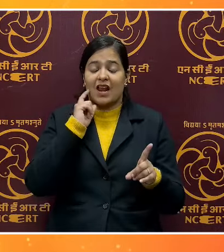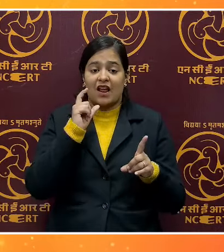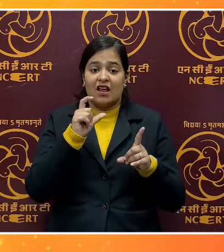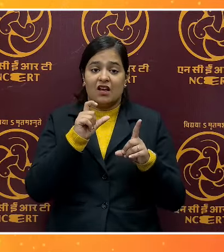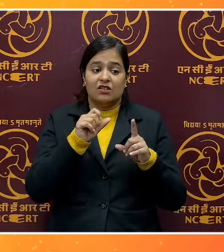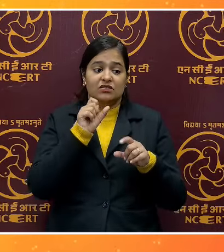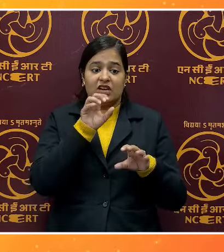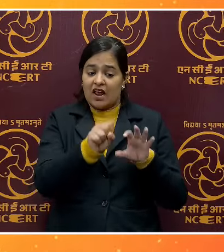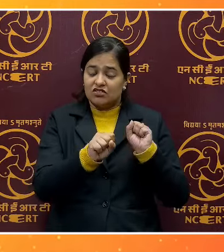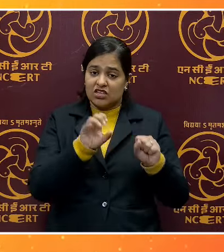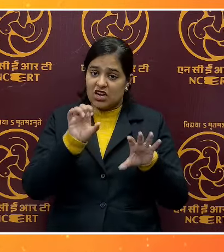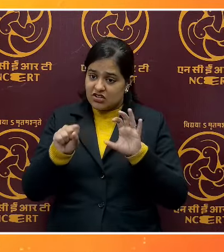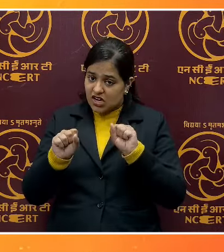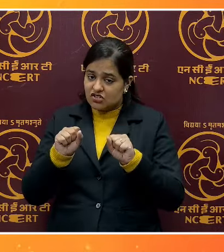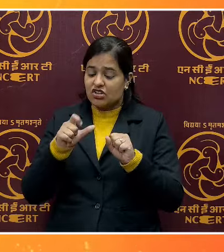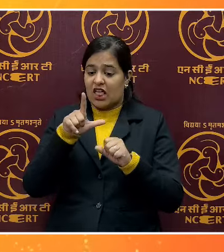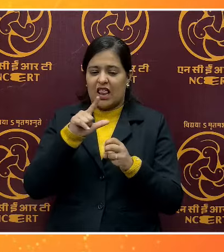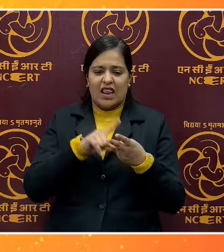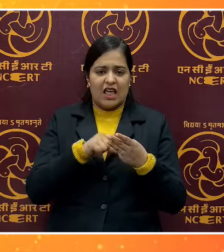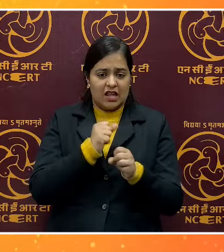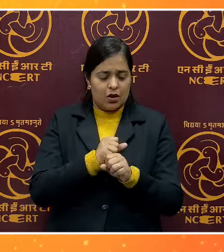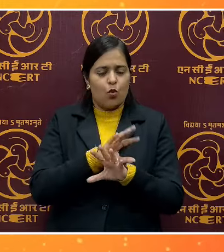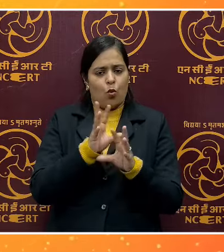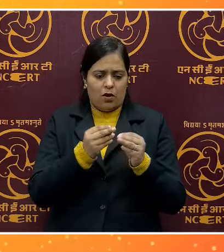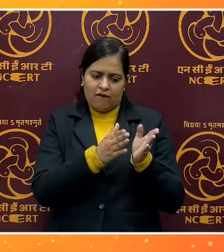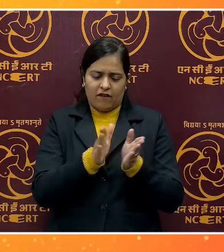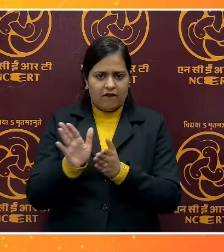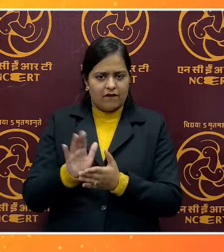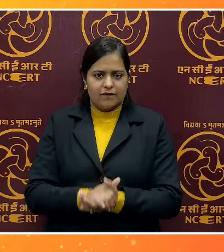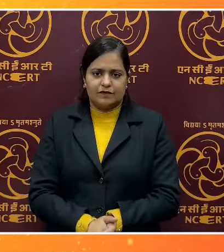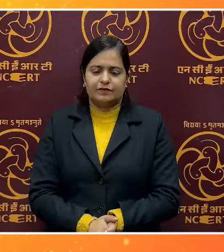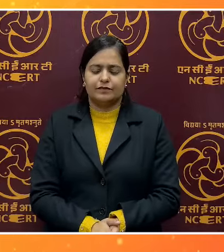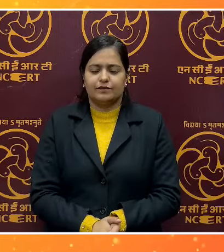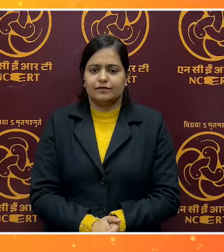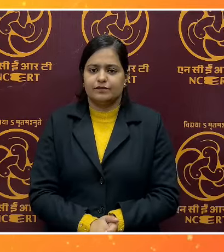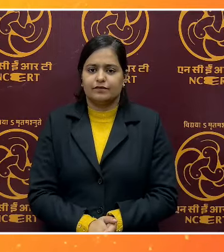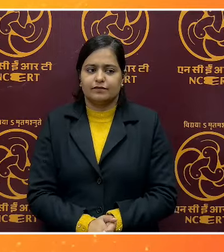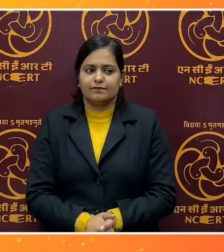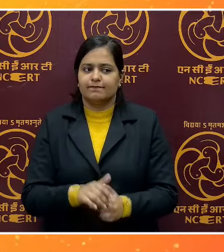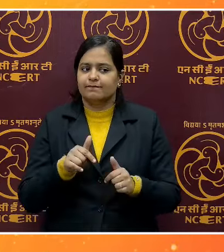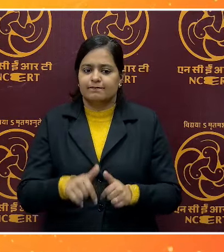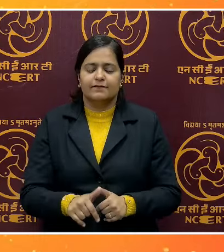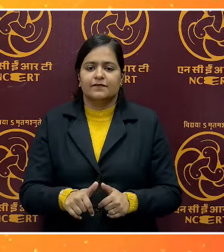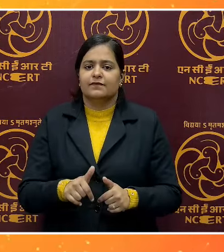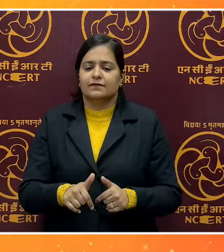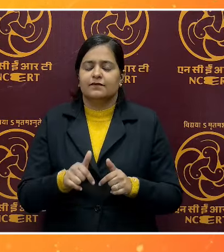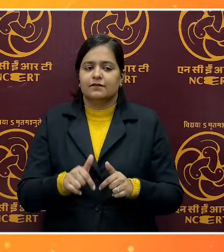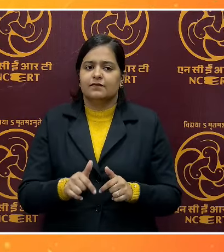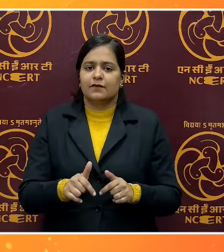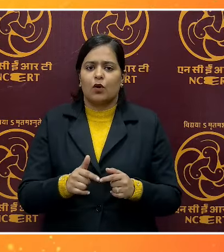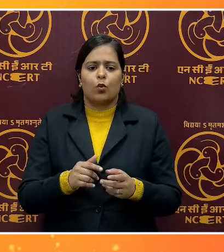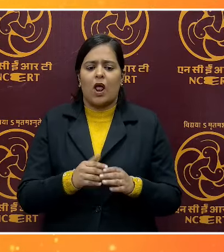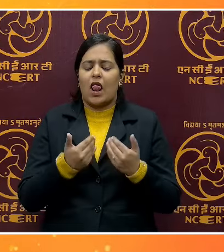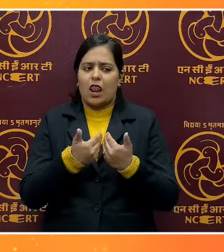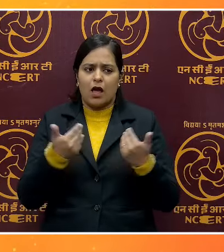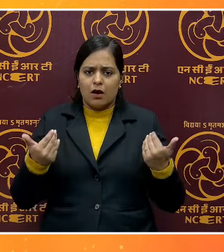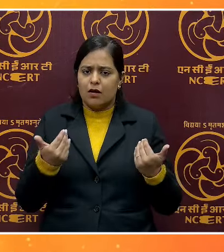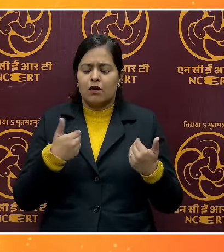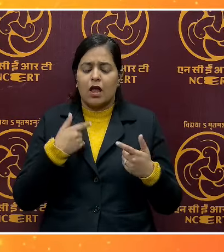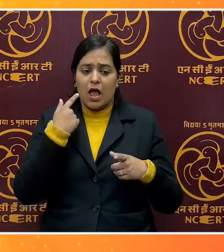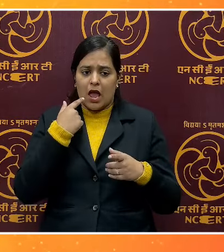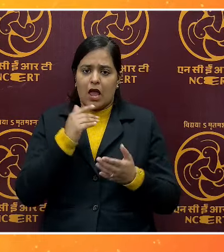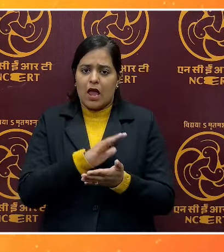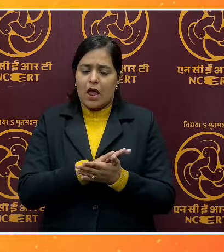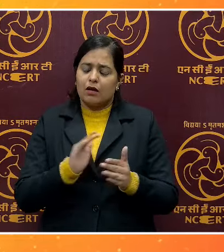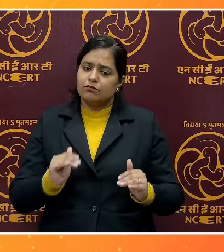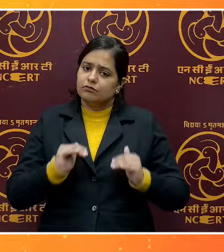of ligands, and counter ion is also there, or taking two separately, IUPAC name can